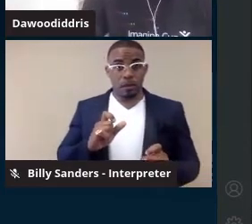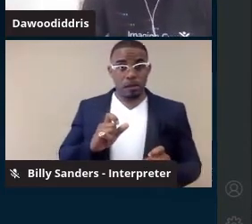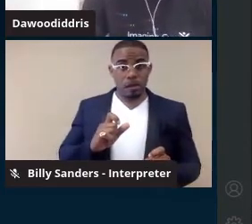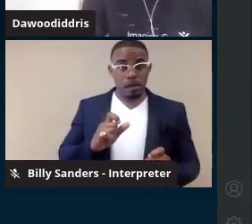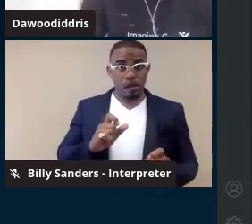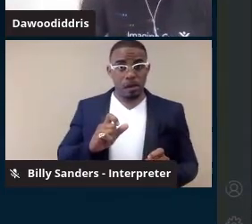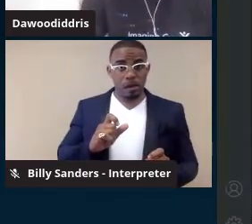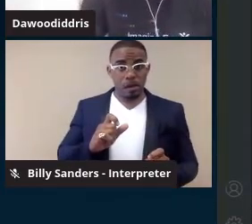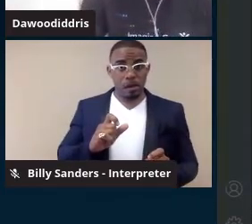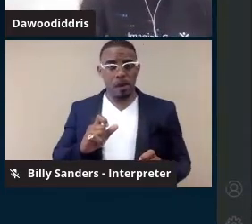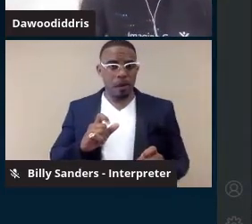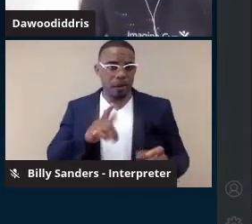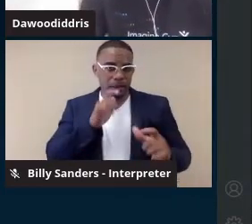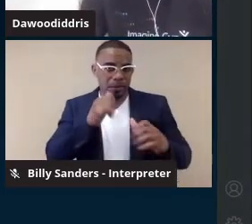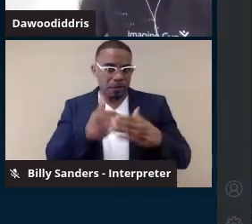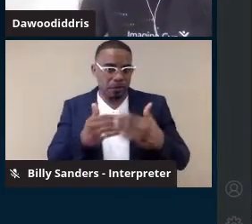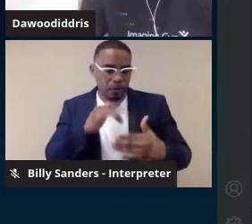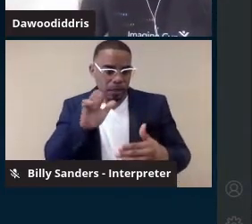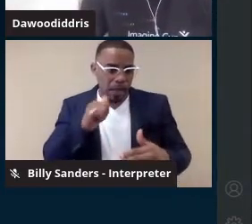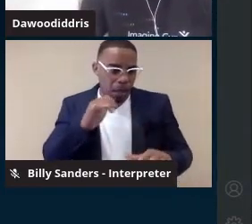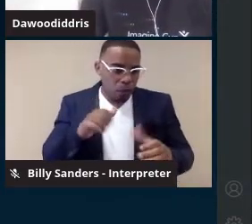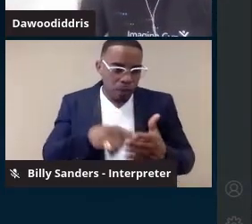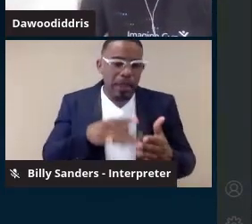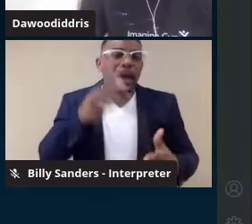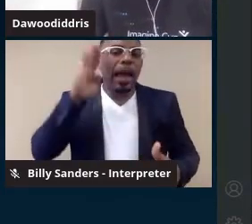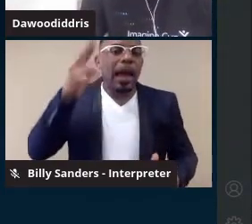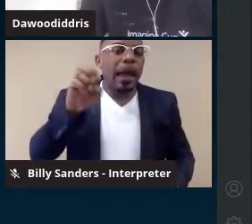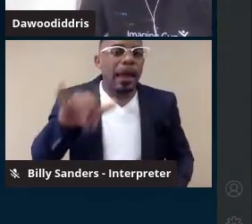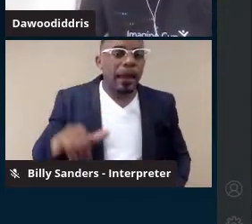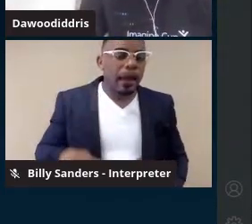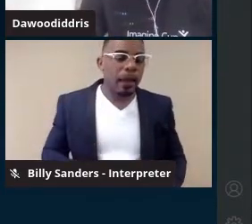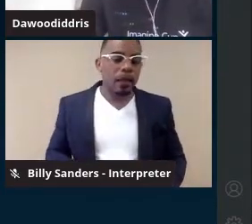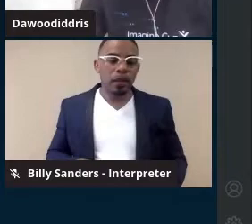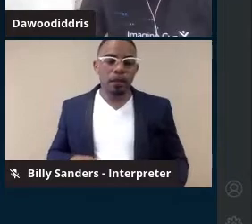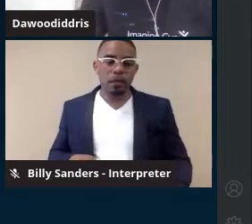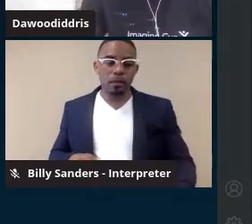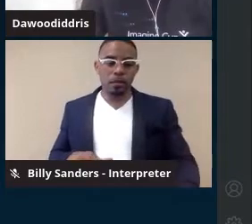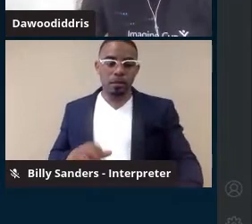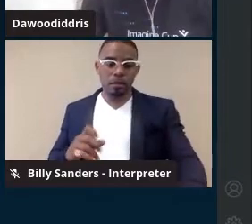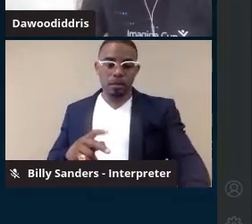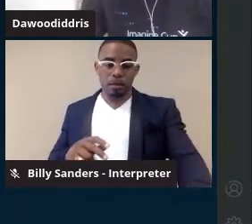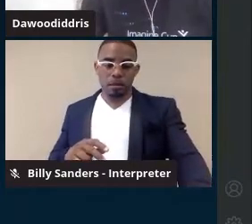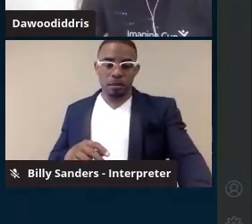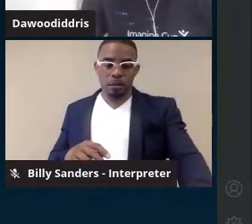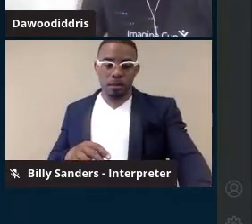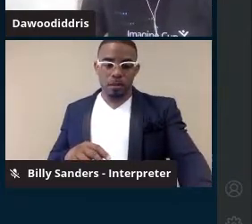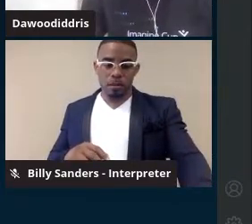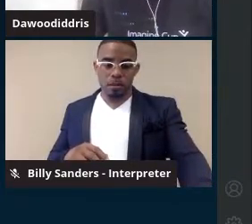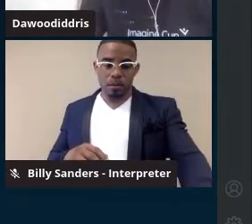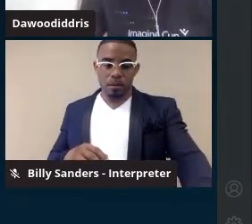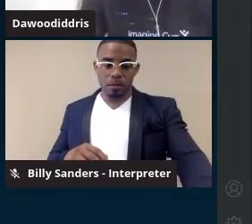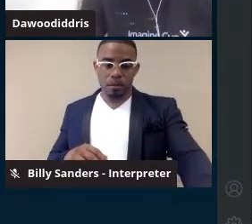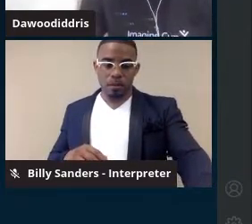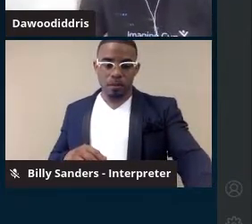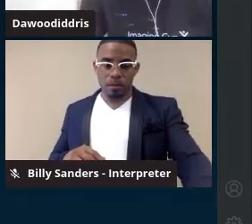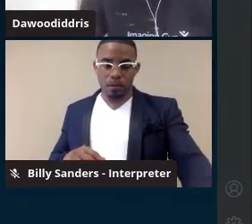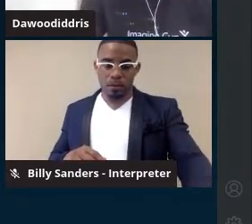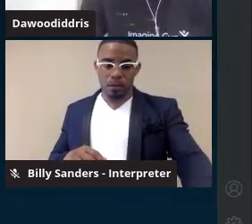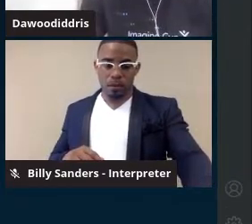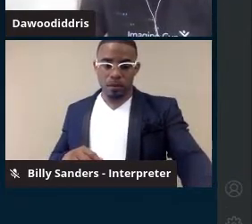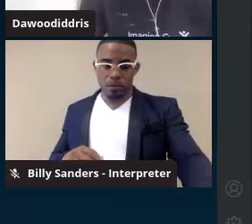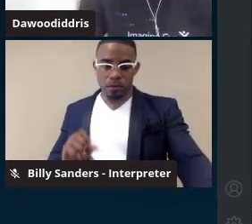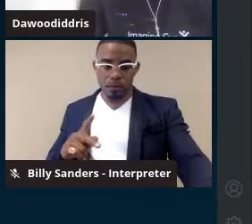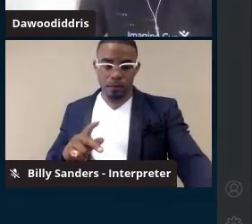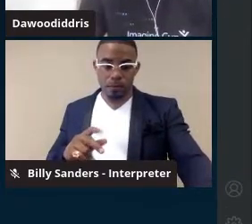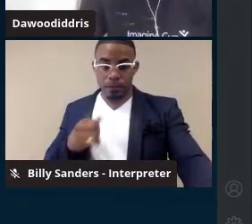that we are connected to. So I'm going to say, hey, guy. No, I say, hey, folks, rather. Try to be very inclusive. And I'll